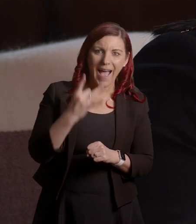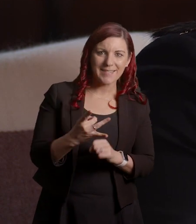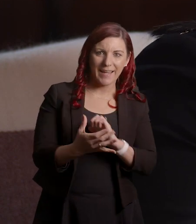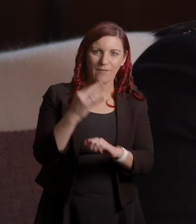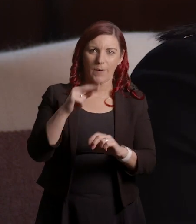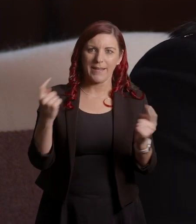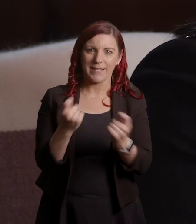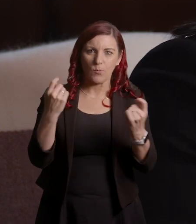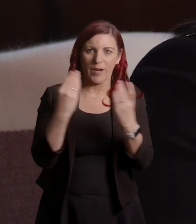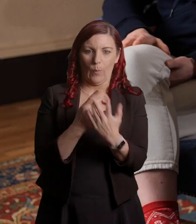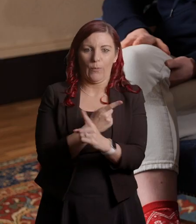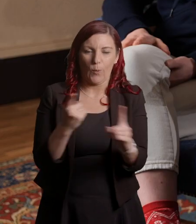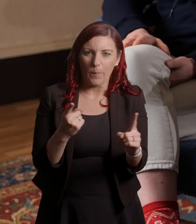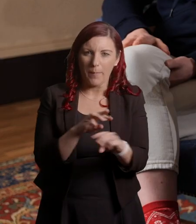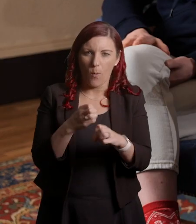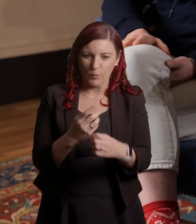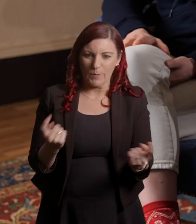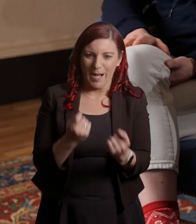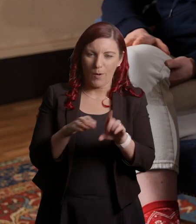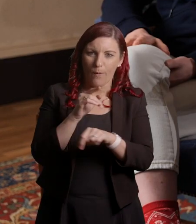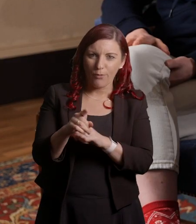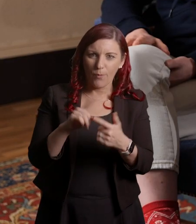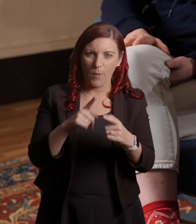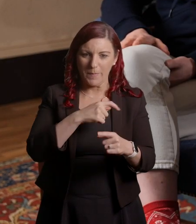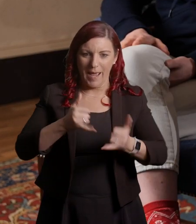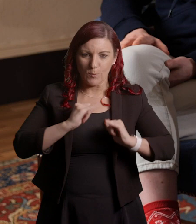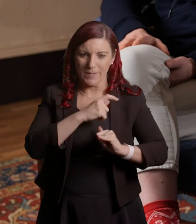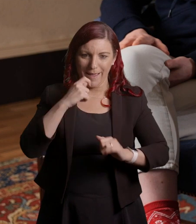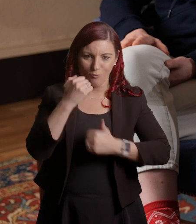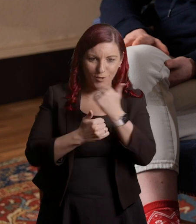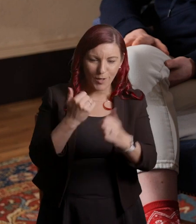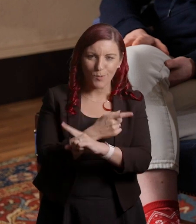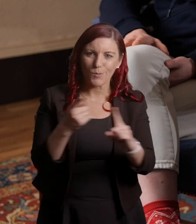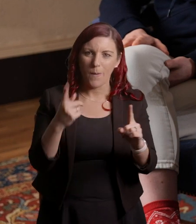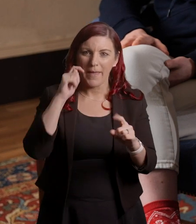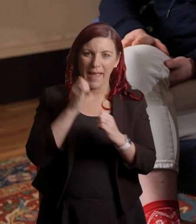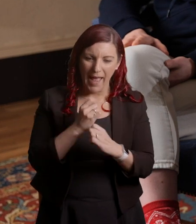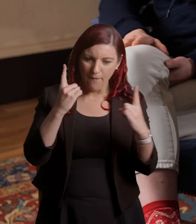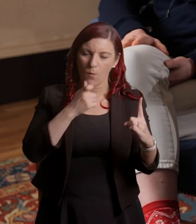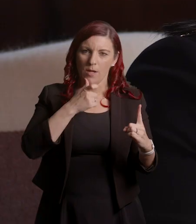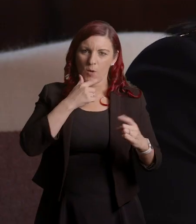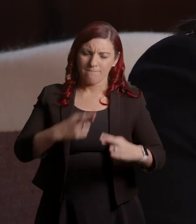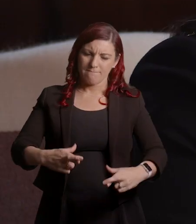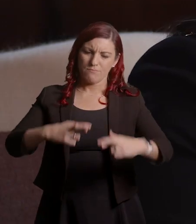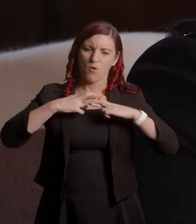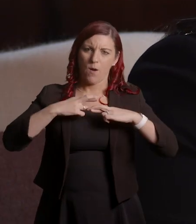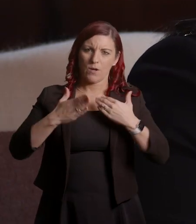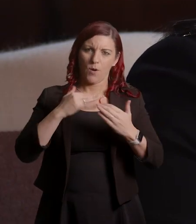asking whether they can celebrate with yourselves, whether they can congratulate yourselves. I think everyone in Dublin is